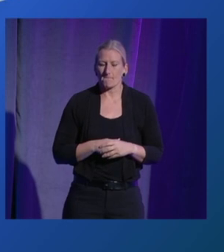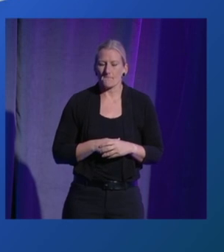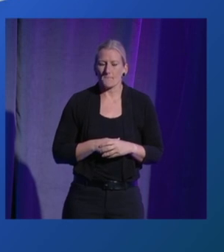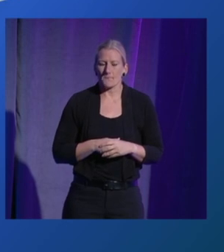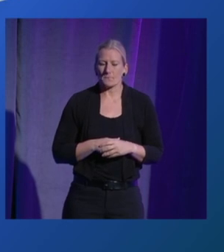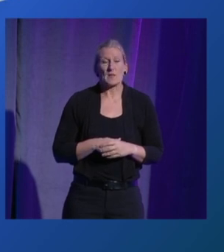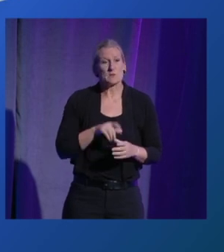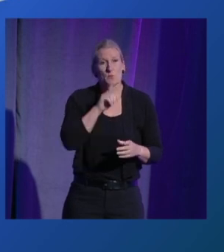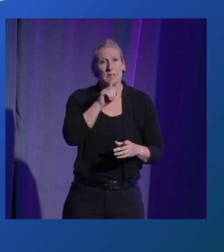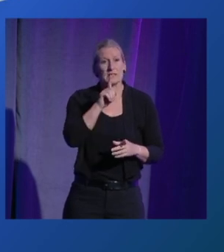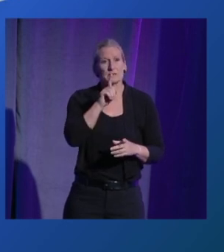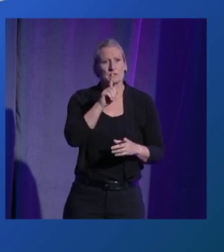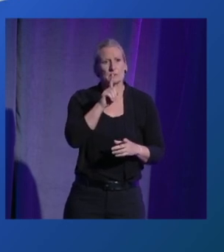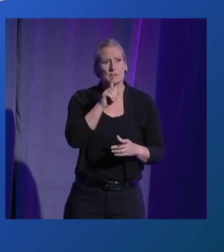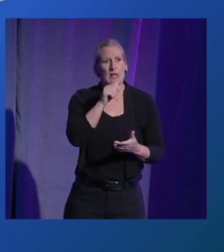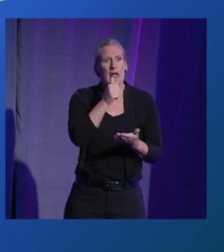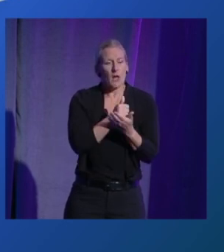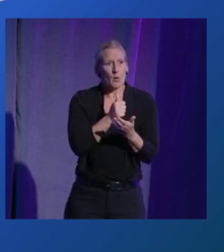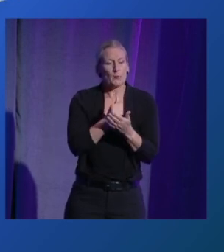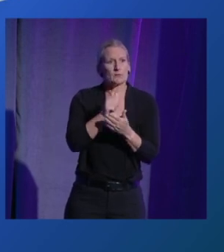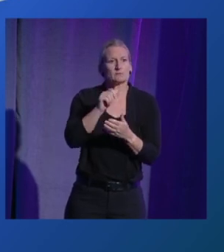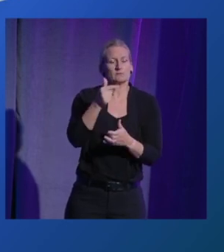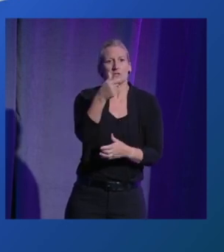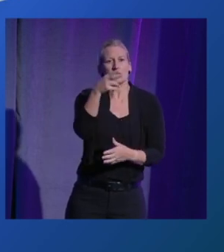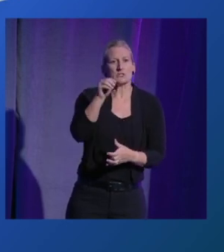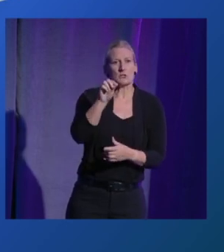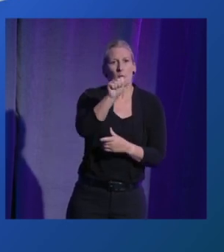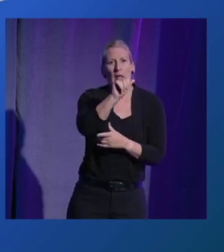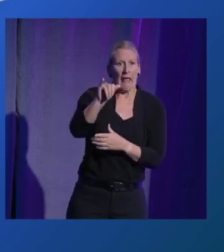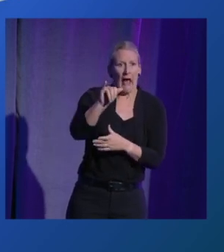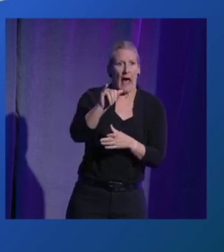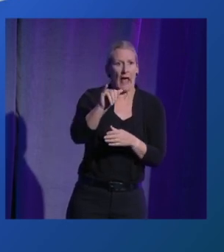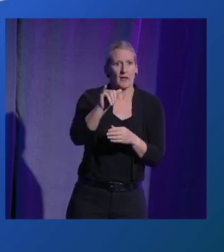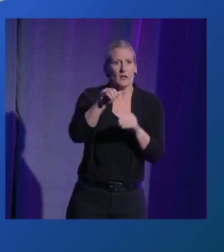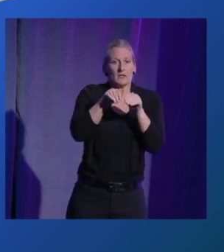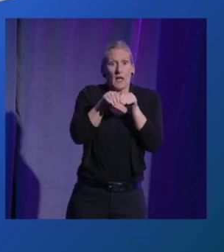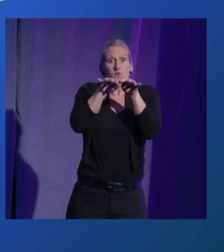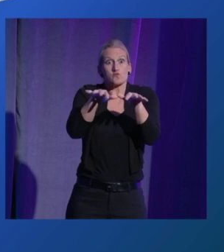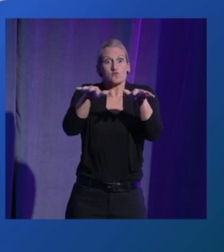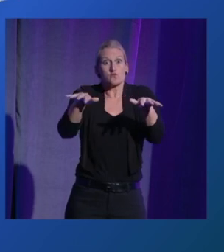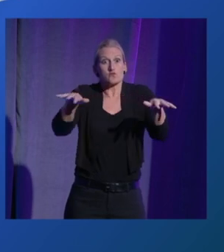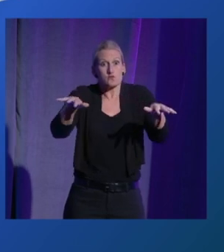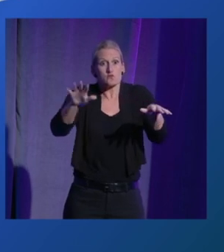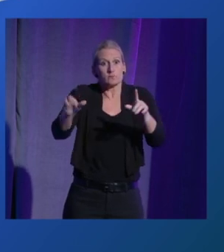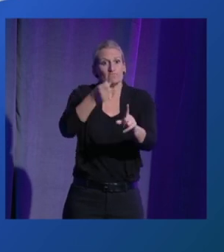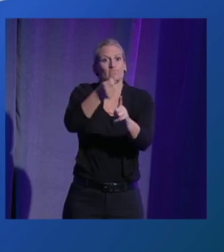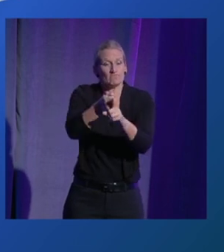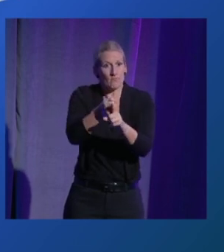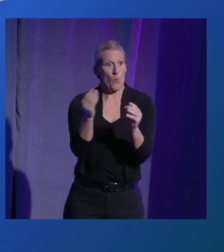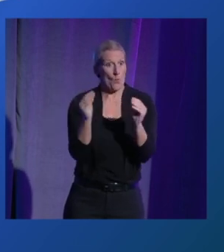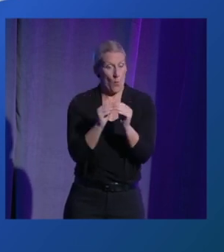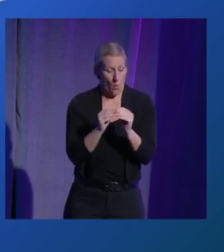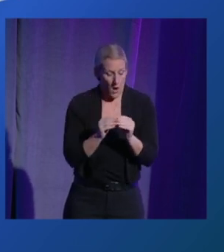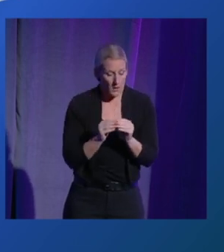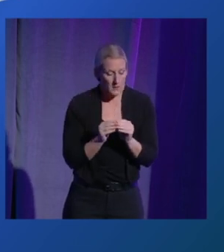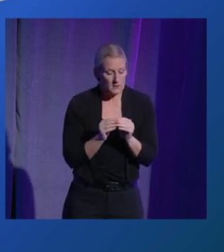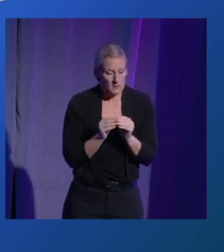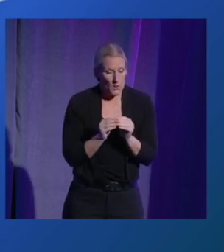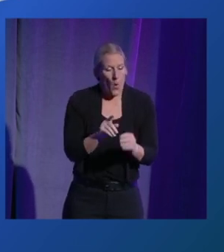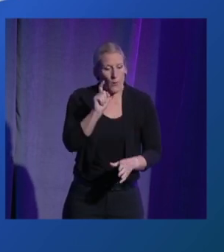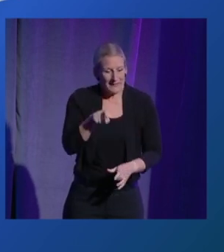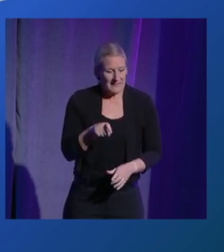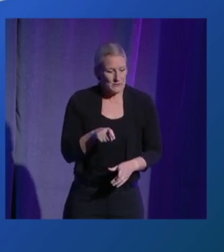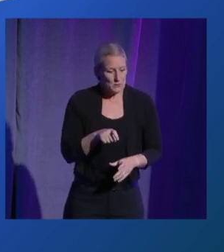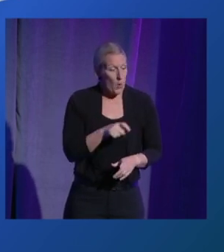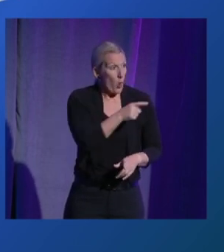DUI in egg in general so what what needs to be done I think is that um bring those